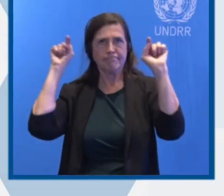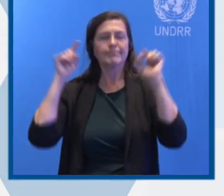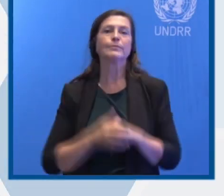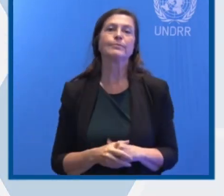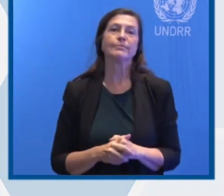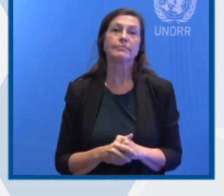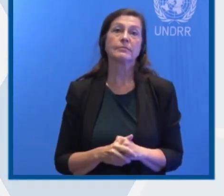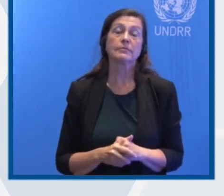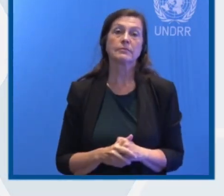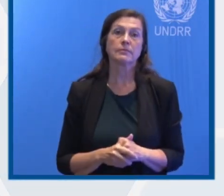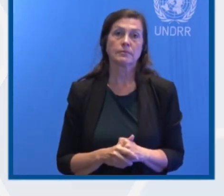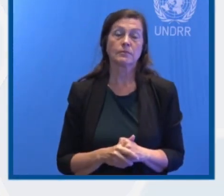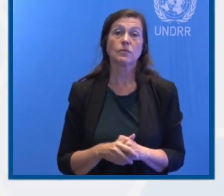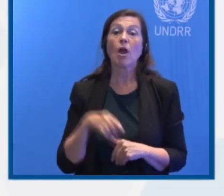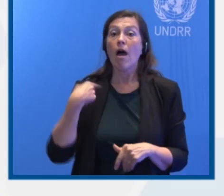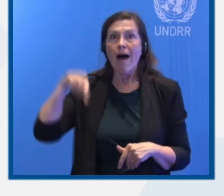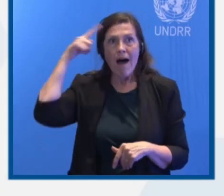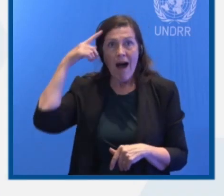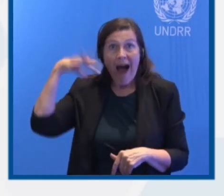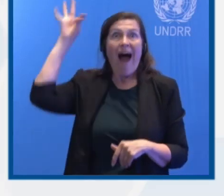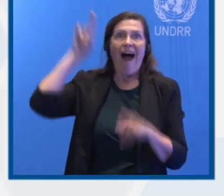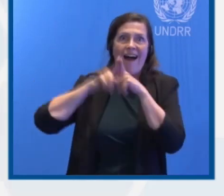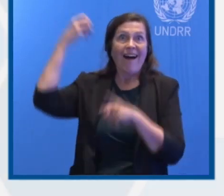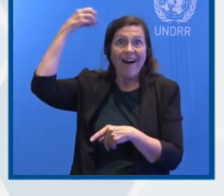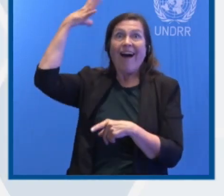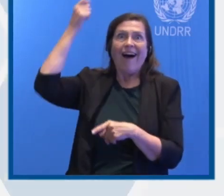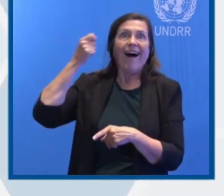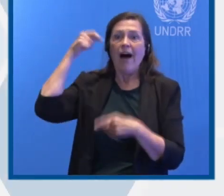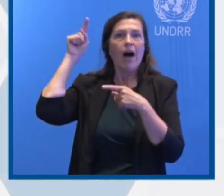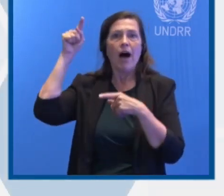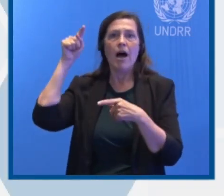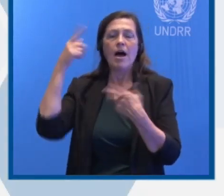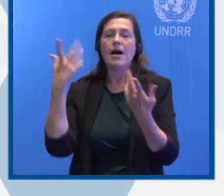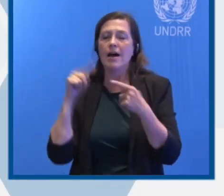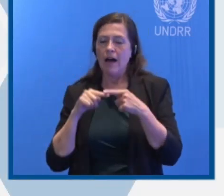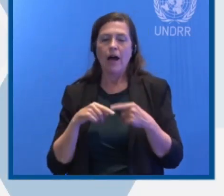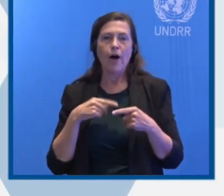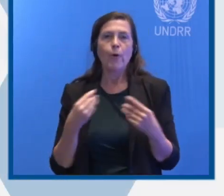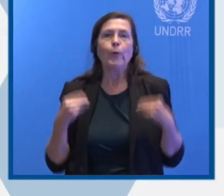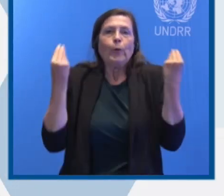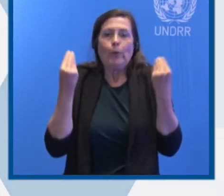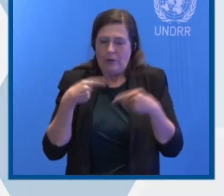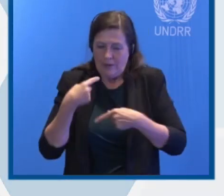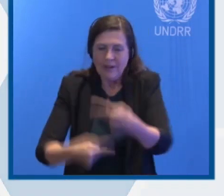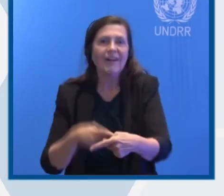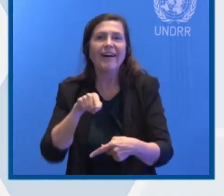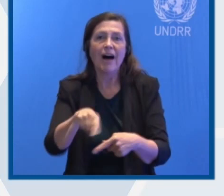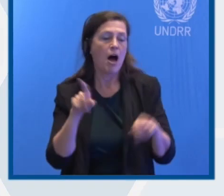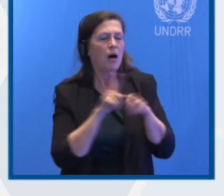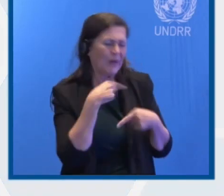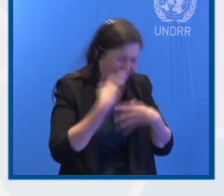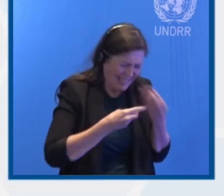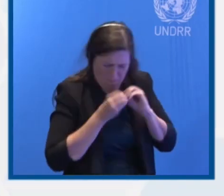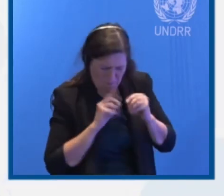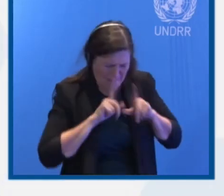that solutions are also born through our next generation. And we can't forget the role of youth. And I mention